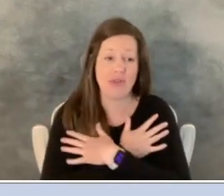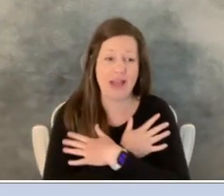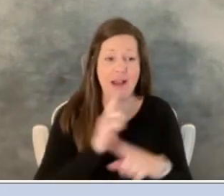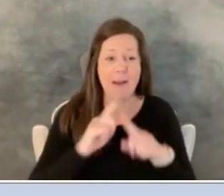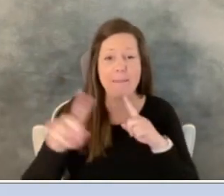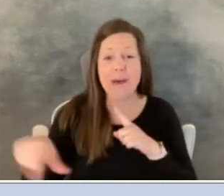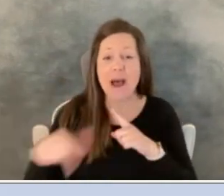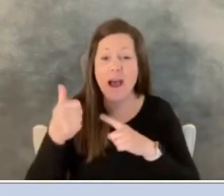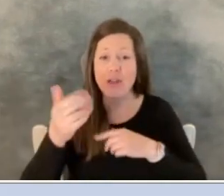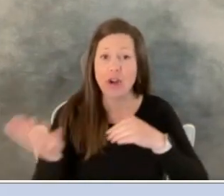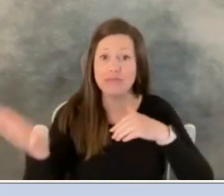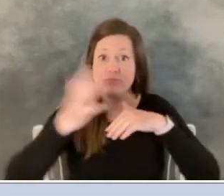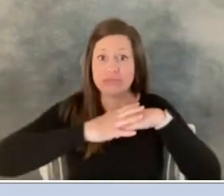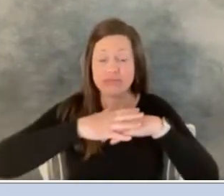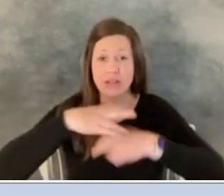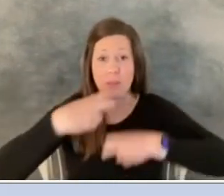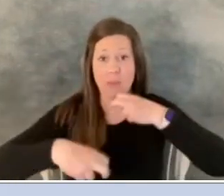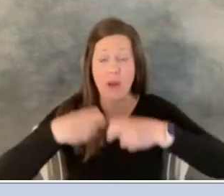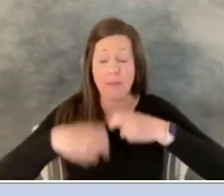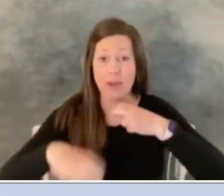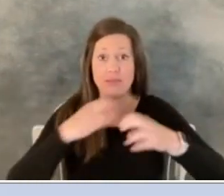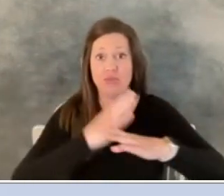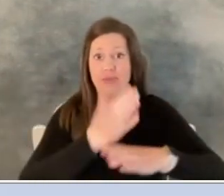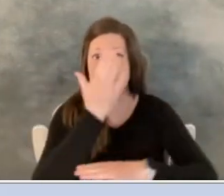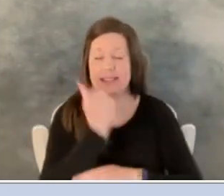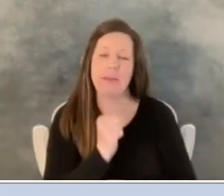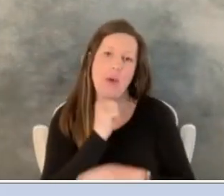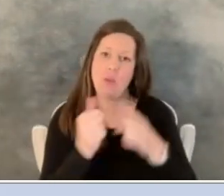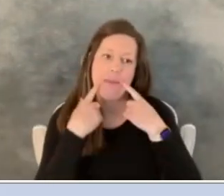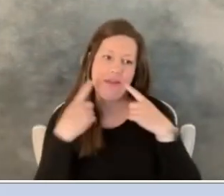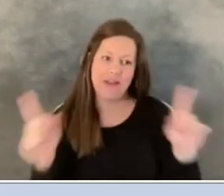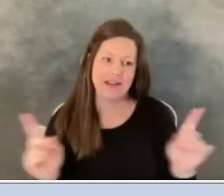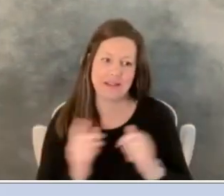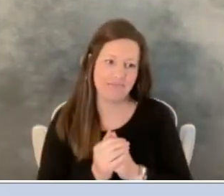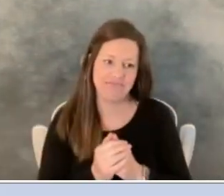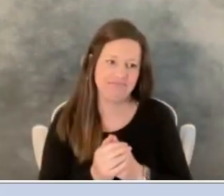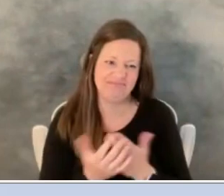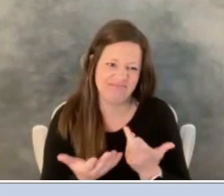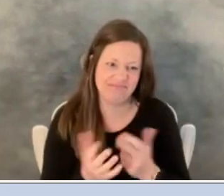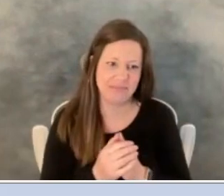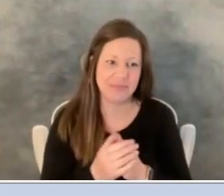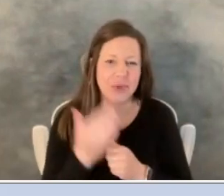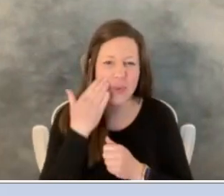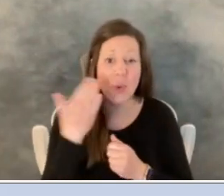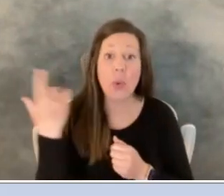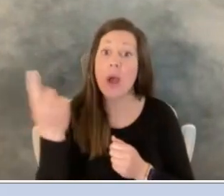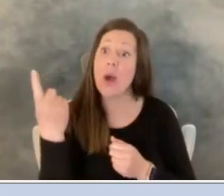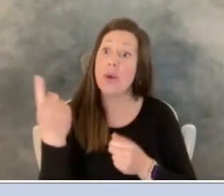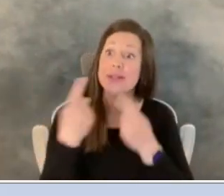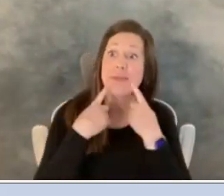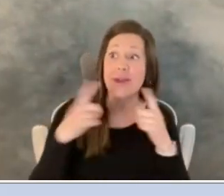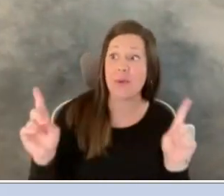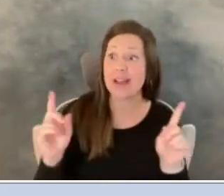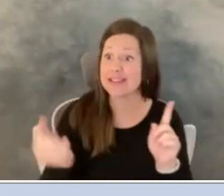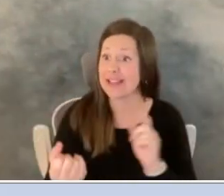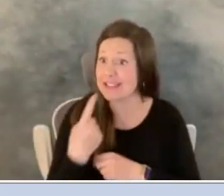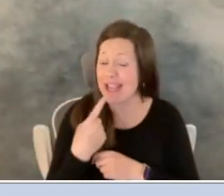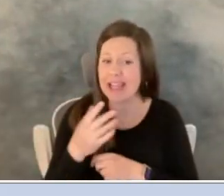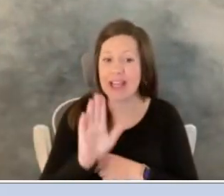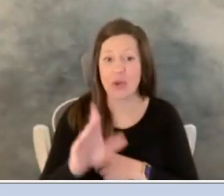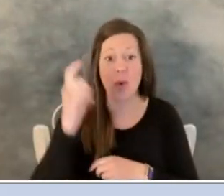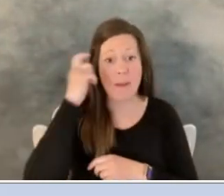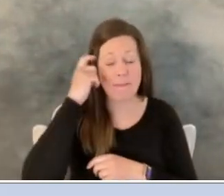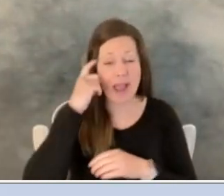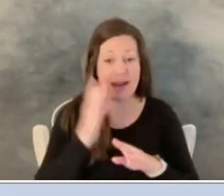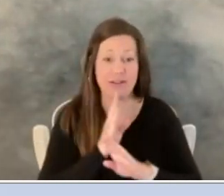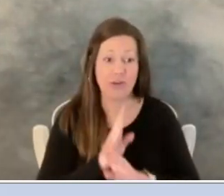letting you sleep, it won't be very effective. And some of it is placebo because you know something works and you take it and your mind calms down and